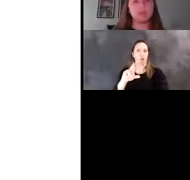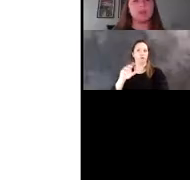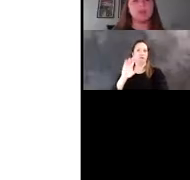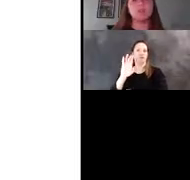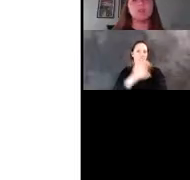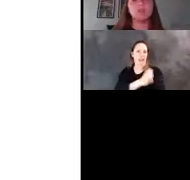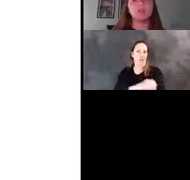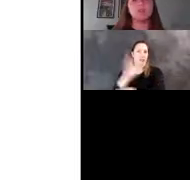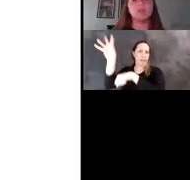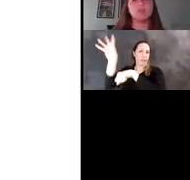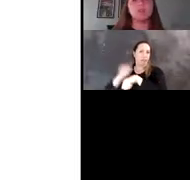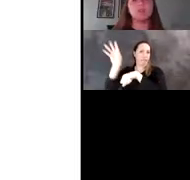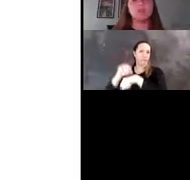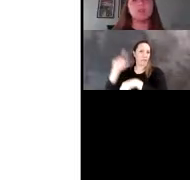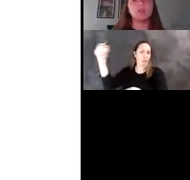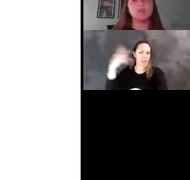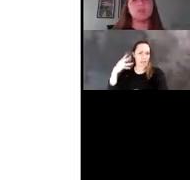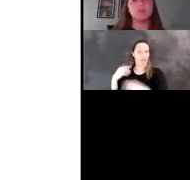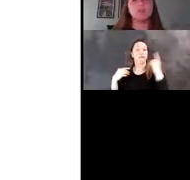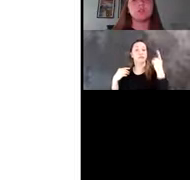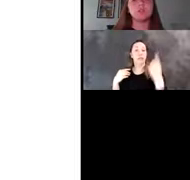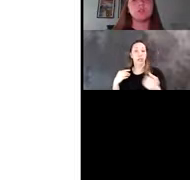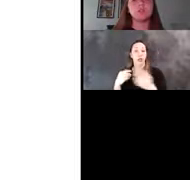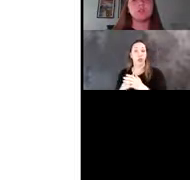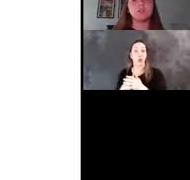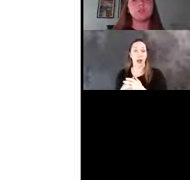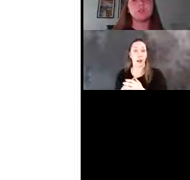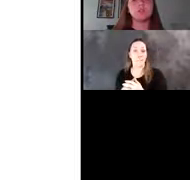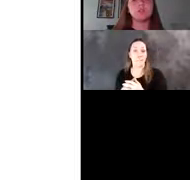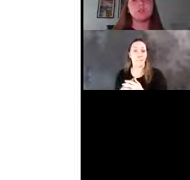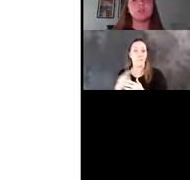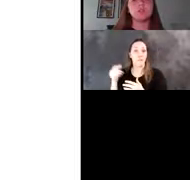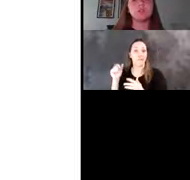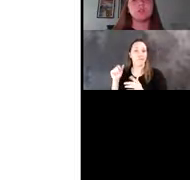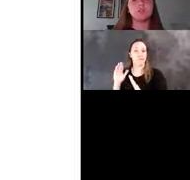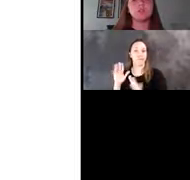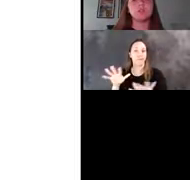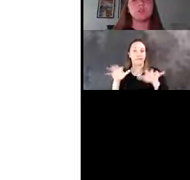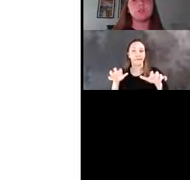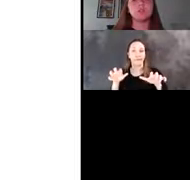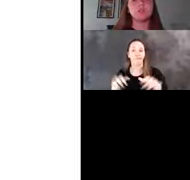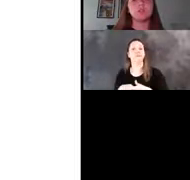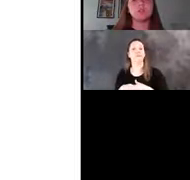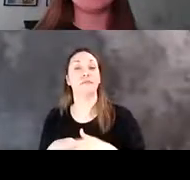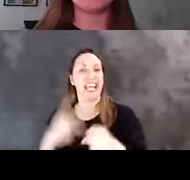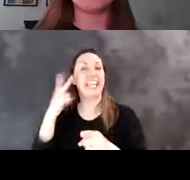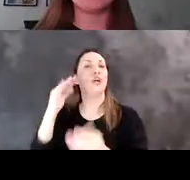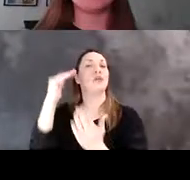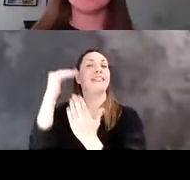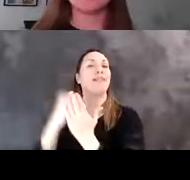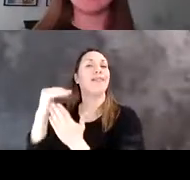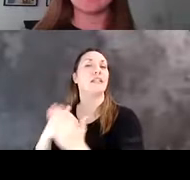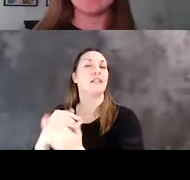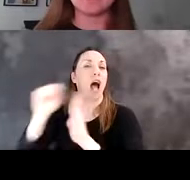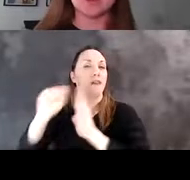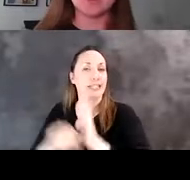And here you see a list of states that have committed